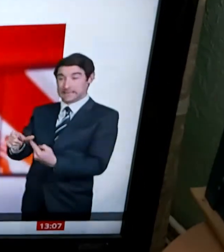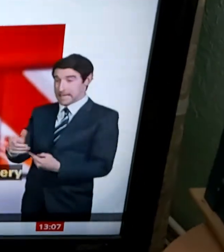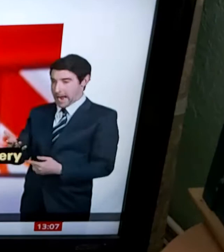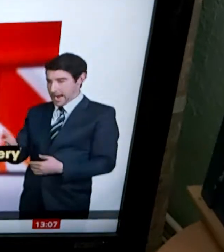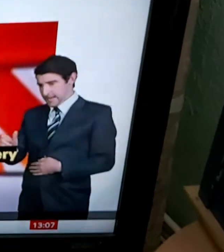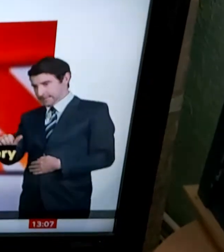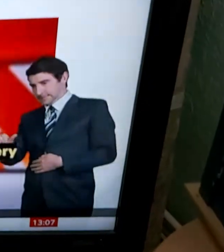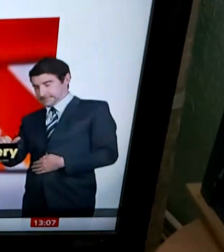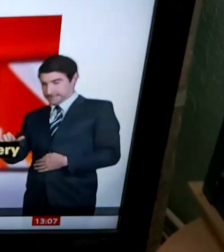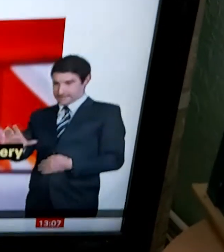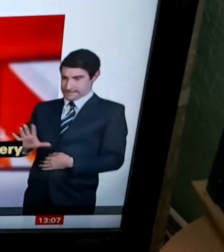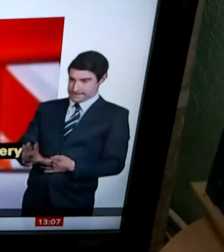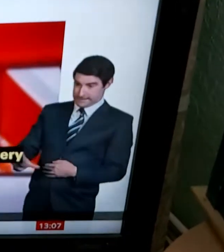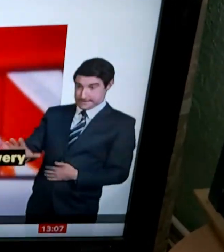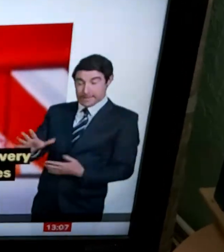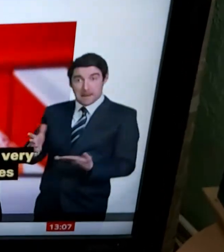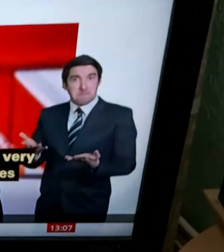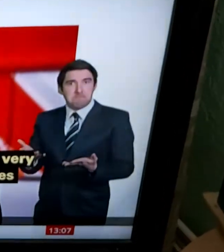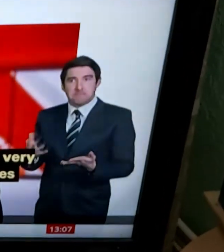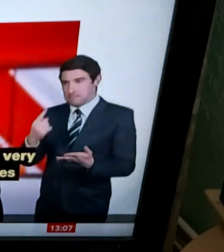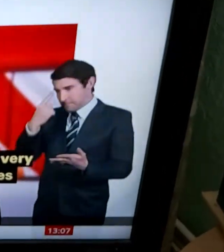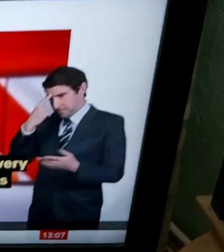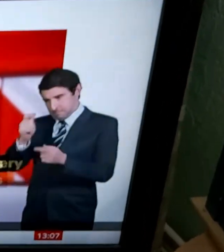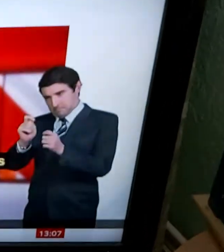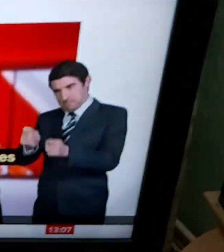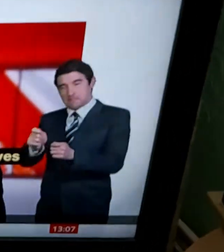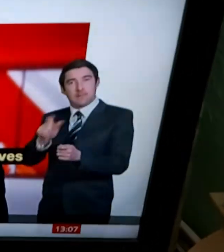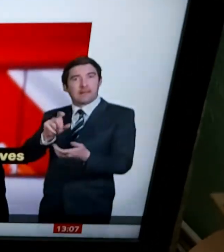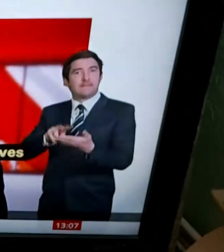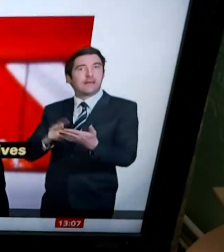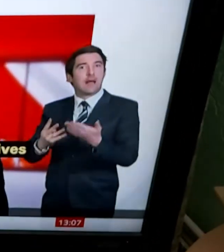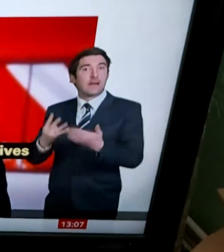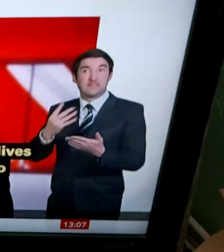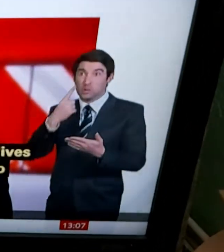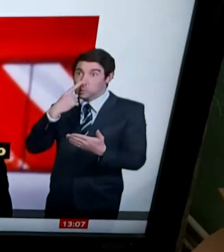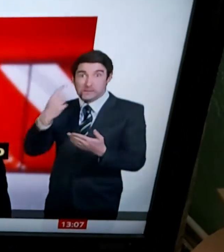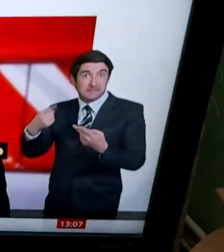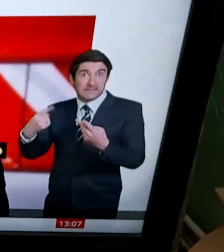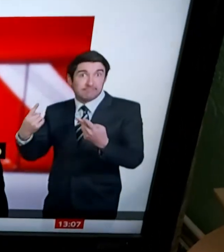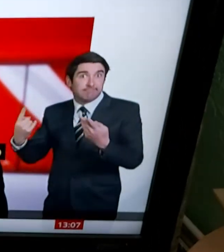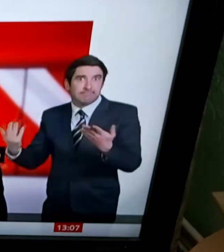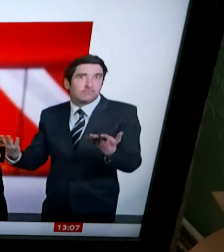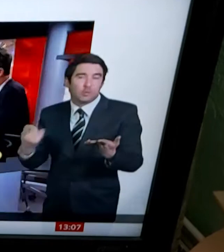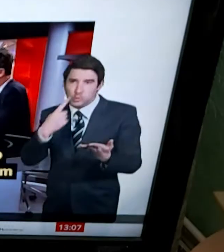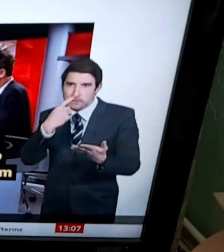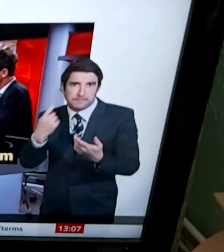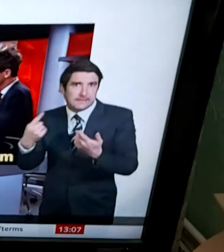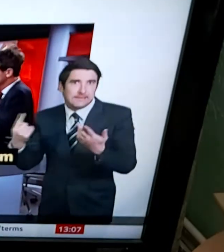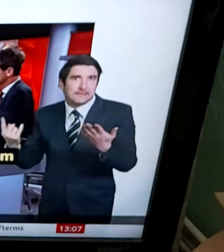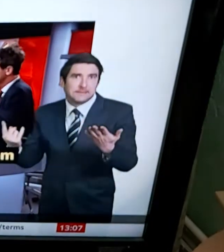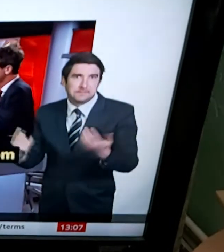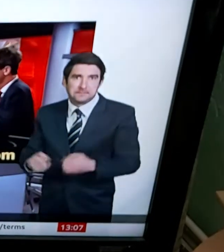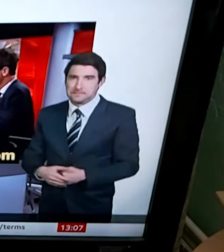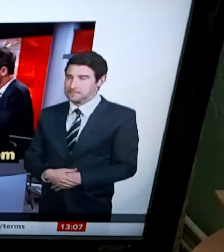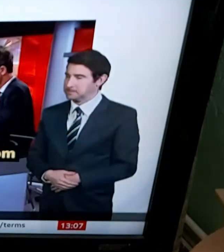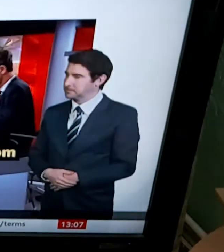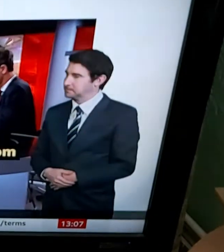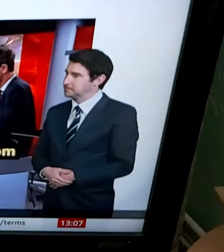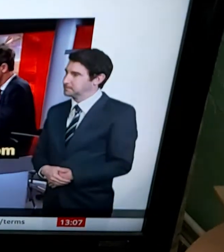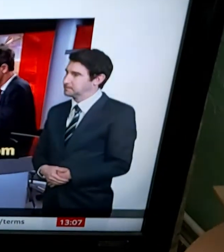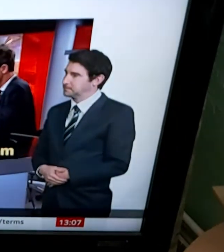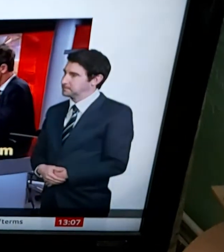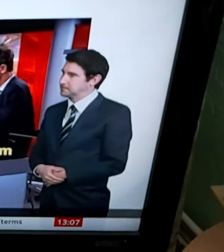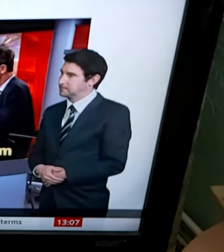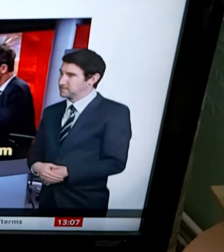of something linked to COVID-19 or COVID-19 away from hospitals. And Hugh, NHS staff continue to be